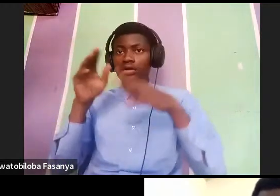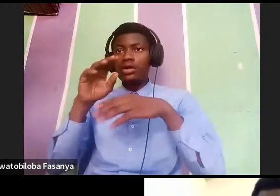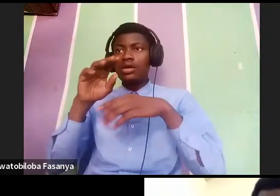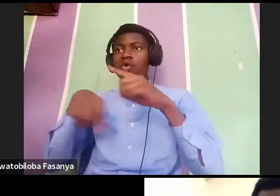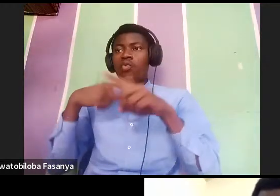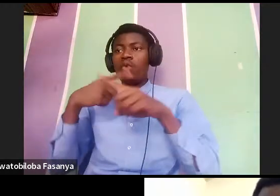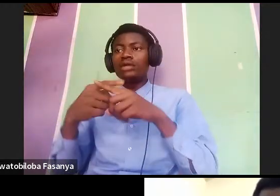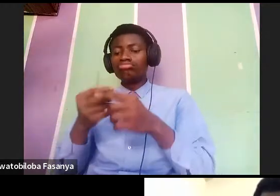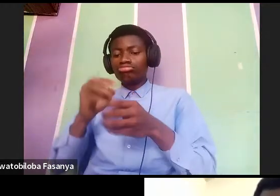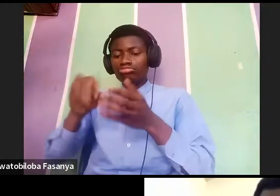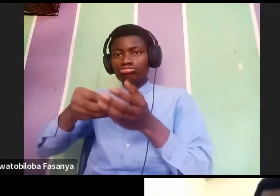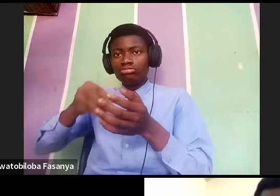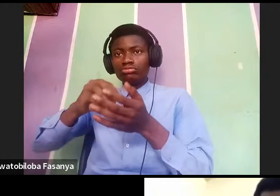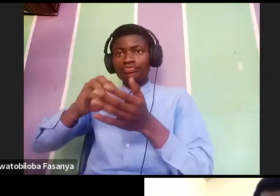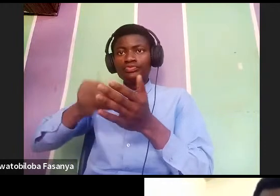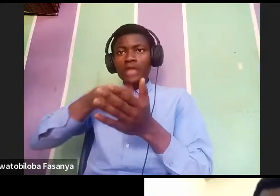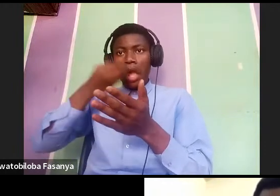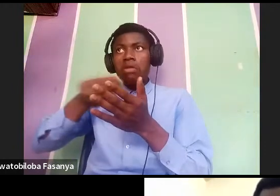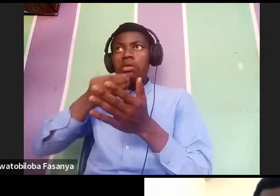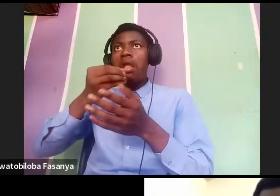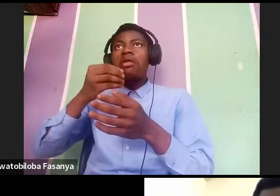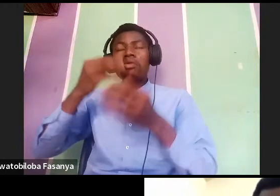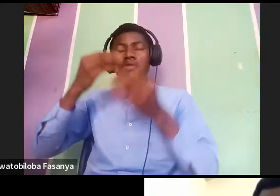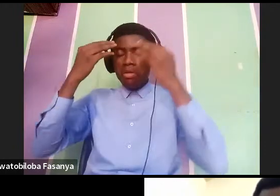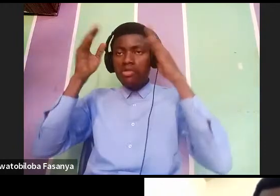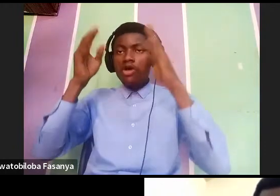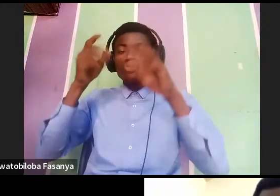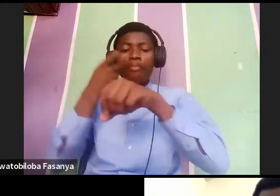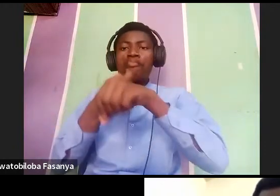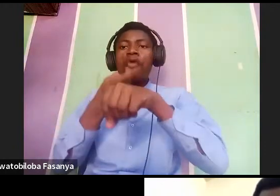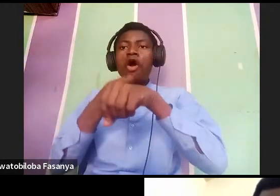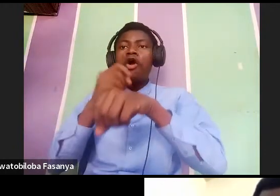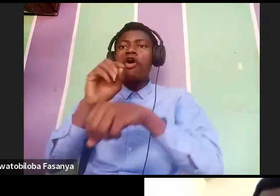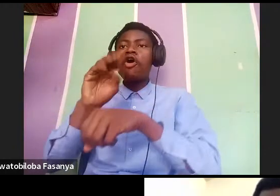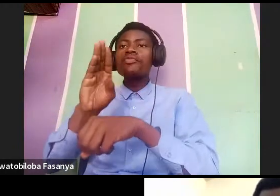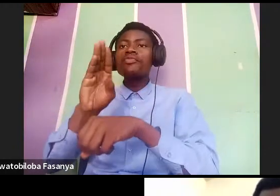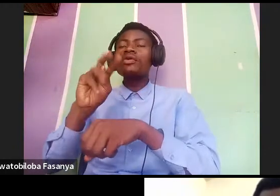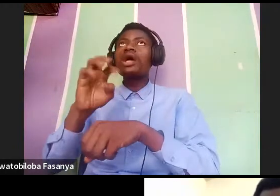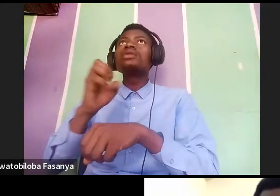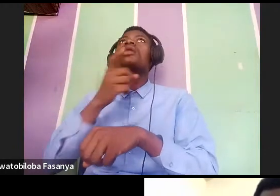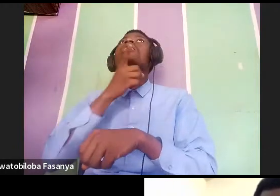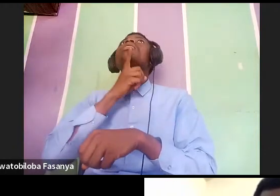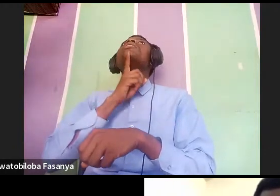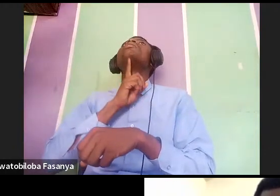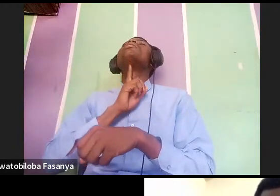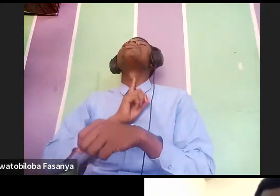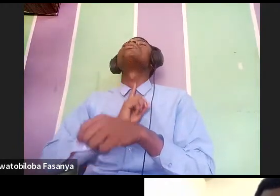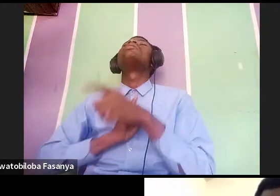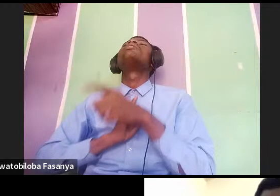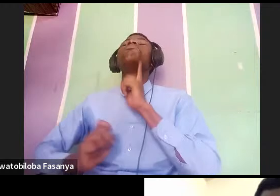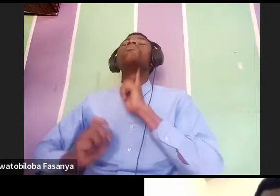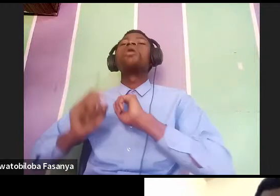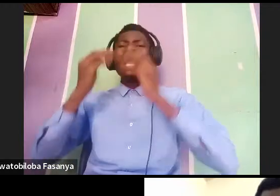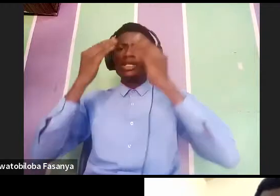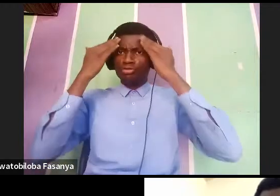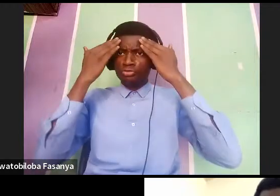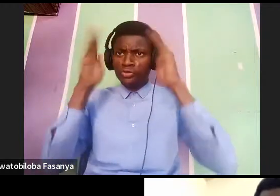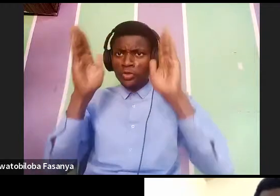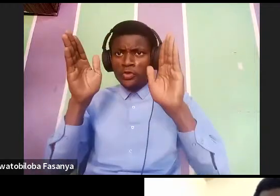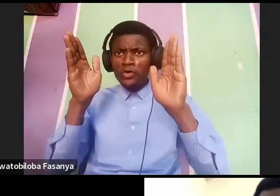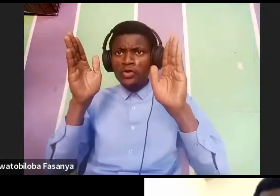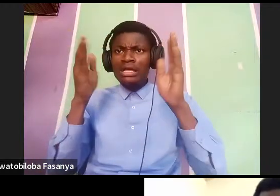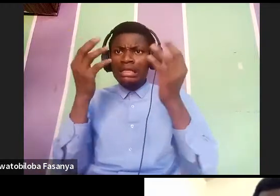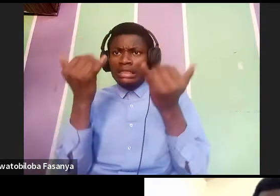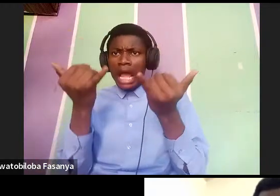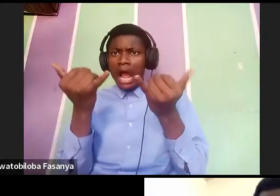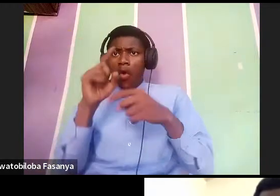get choked with the bone, in the sense that the bone is there, basically. And so how do we